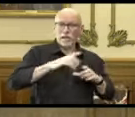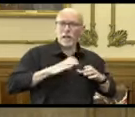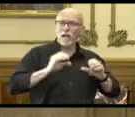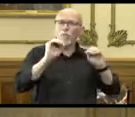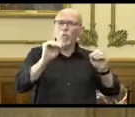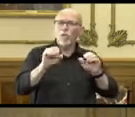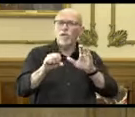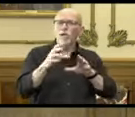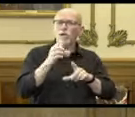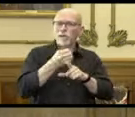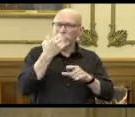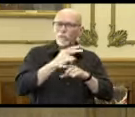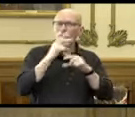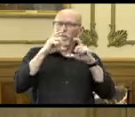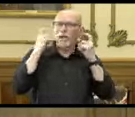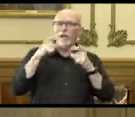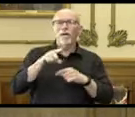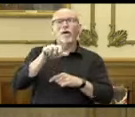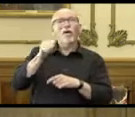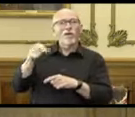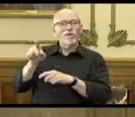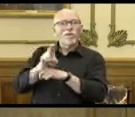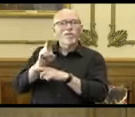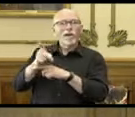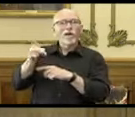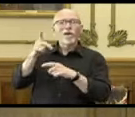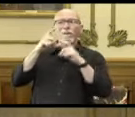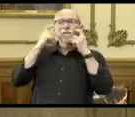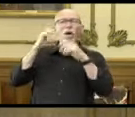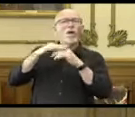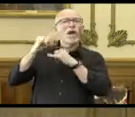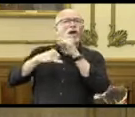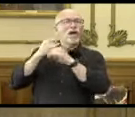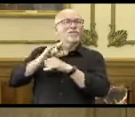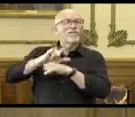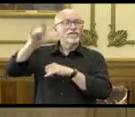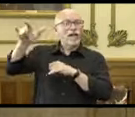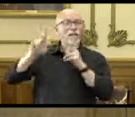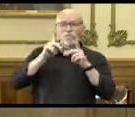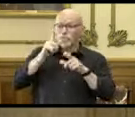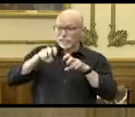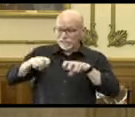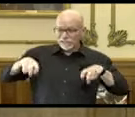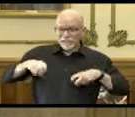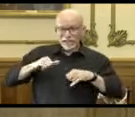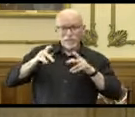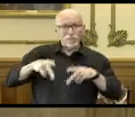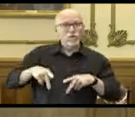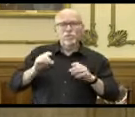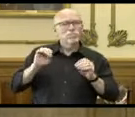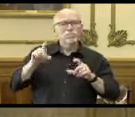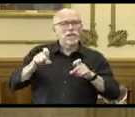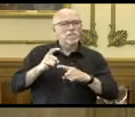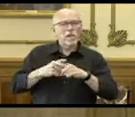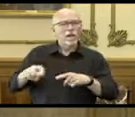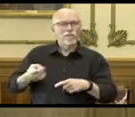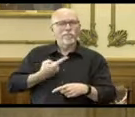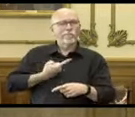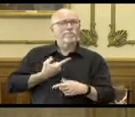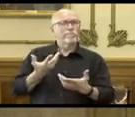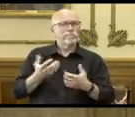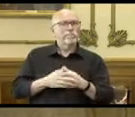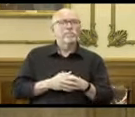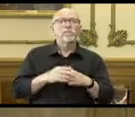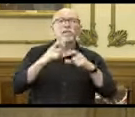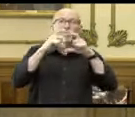case, a COVID-positive person wore a mask on an international flight. None of the people sitting nearby that person tested positive.